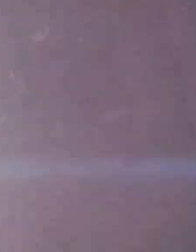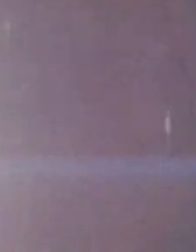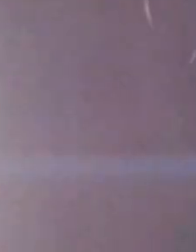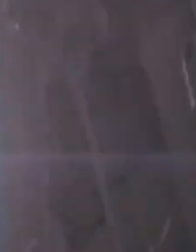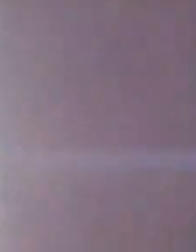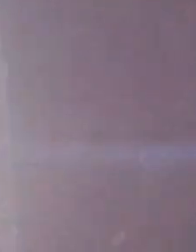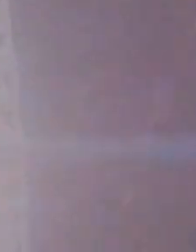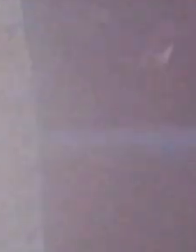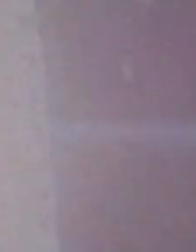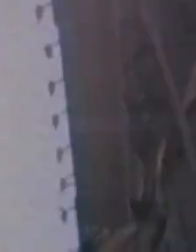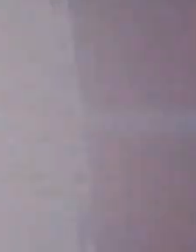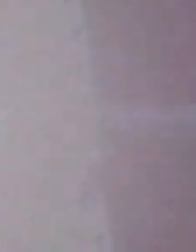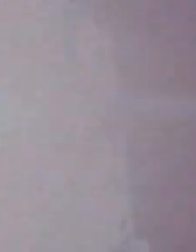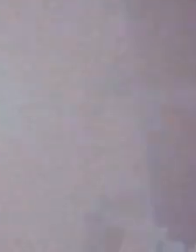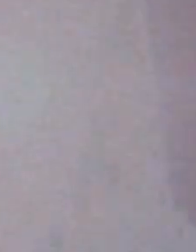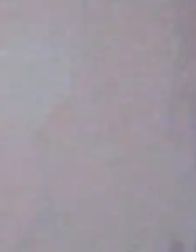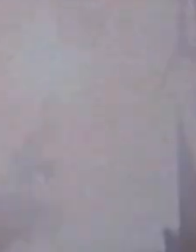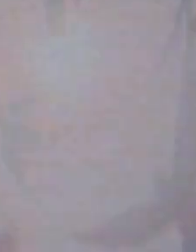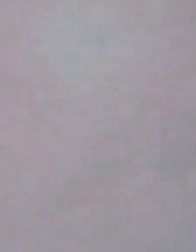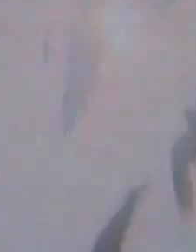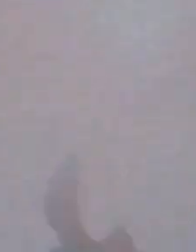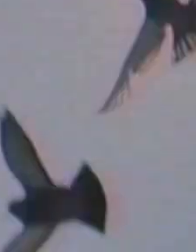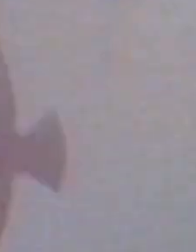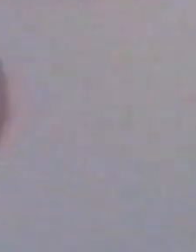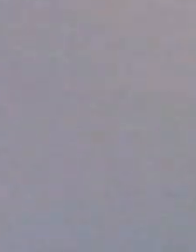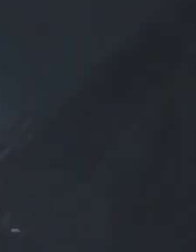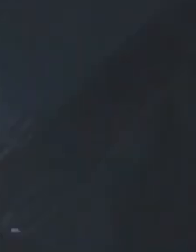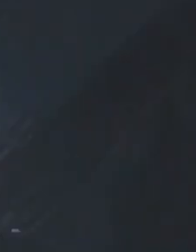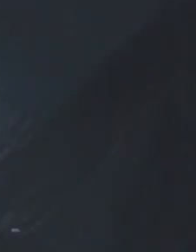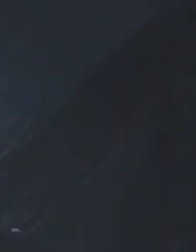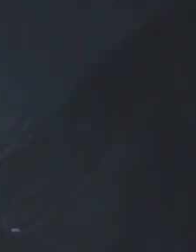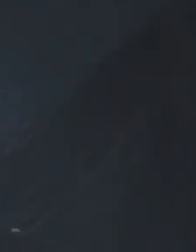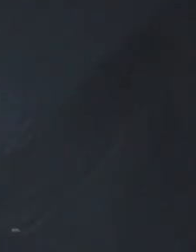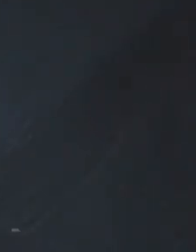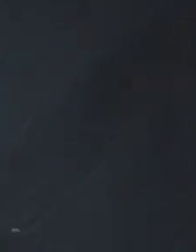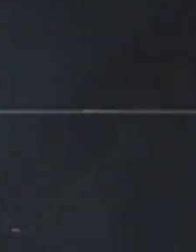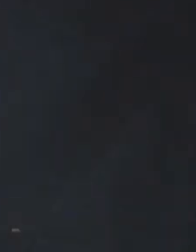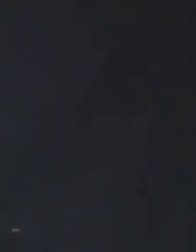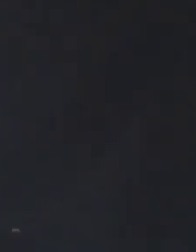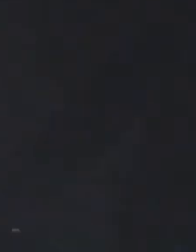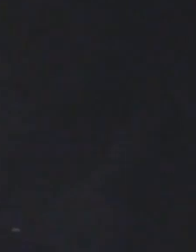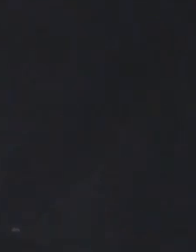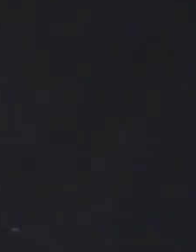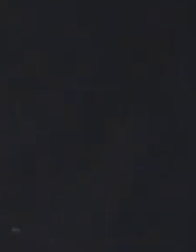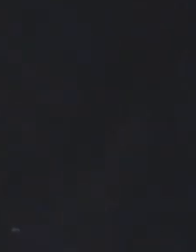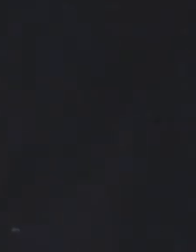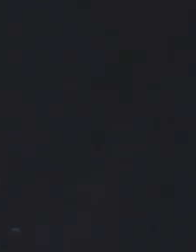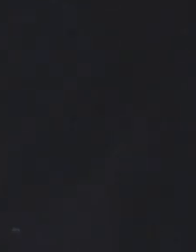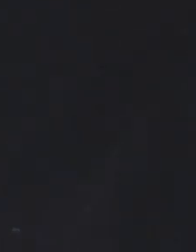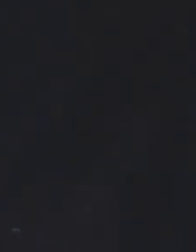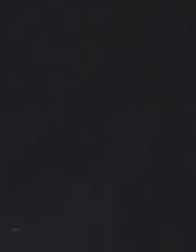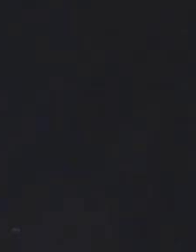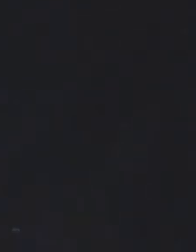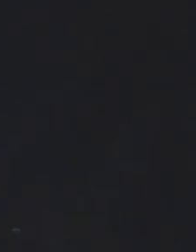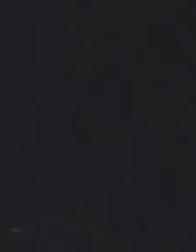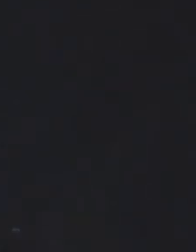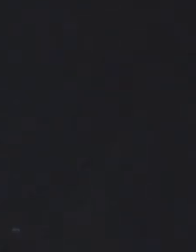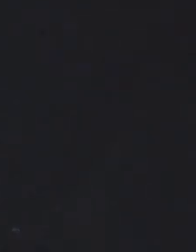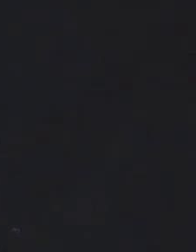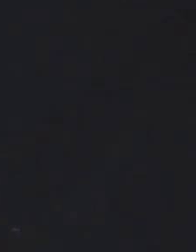Christ, behold his power and glory and majesty. Behold the one who matters